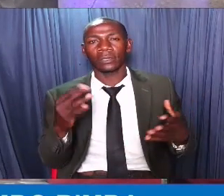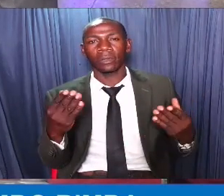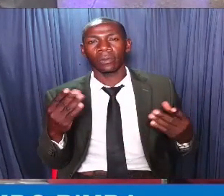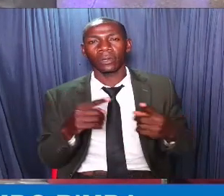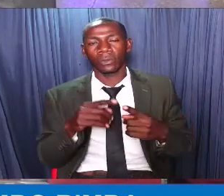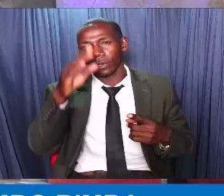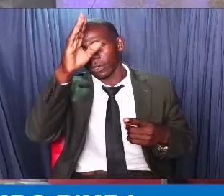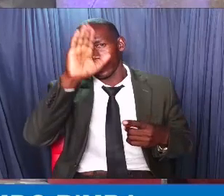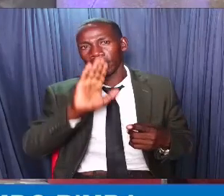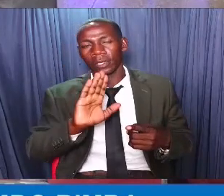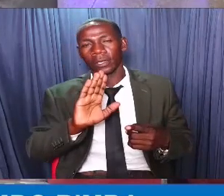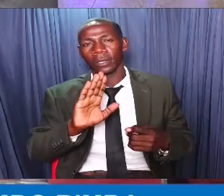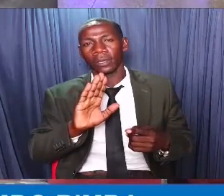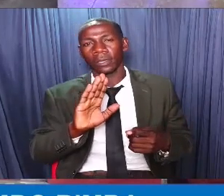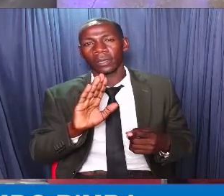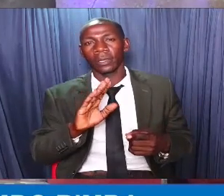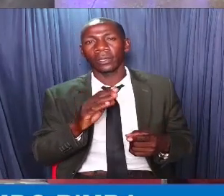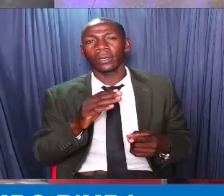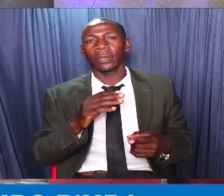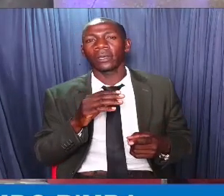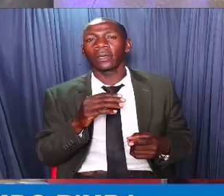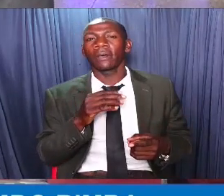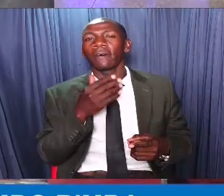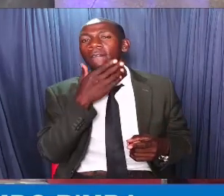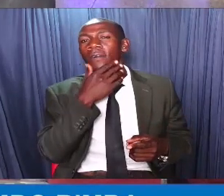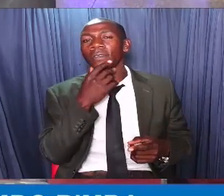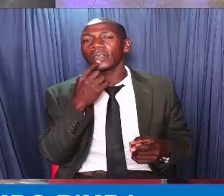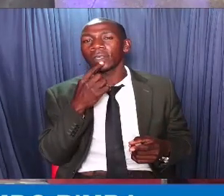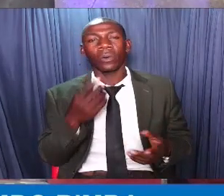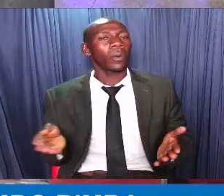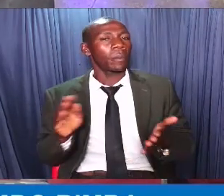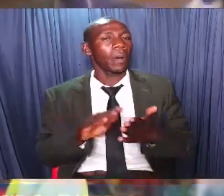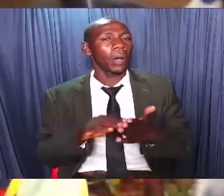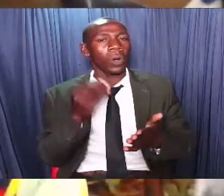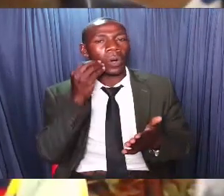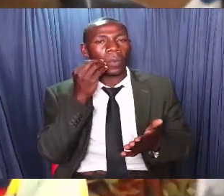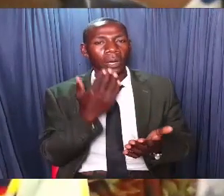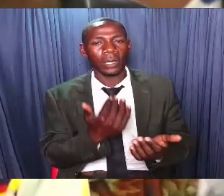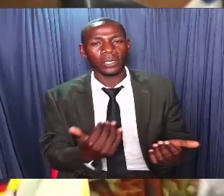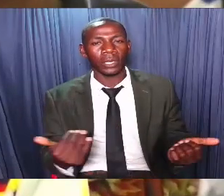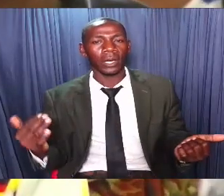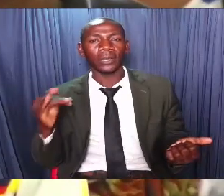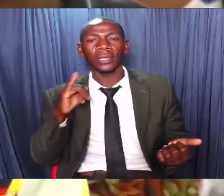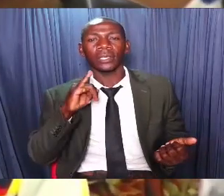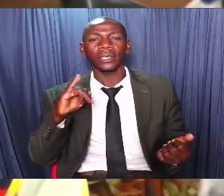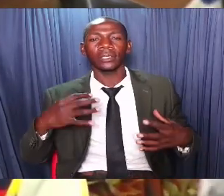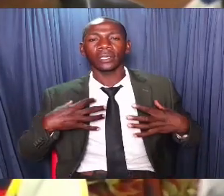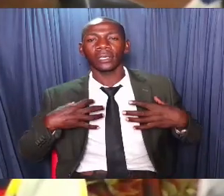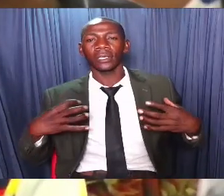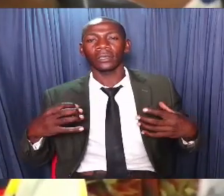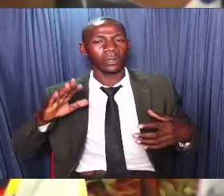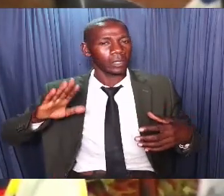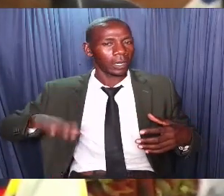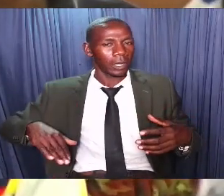akasadiki. This father trusted. Alipoambiwa enda mwanao amepona. When he was told you go your child. Wewe wachelewa maana unayoambiwa ya Yesu. You are